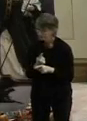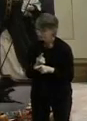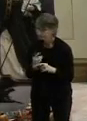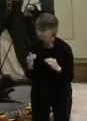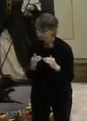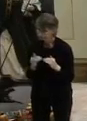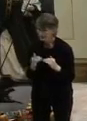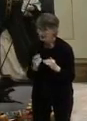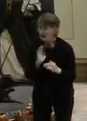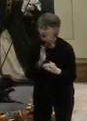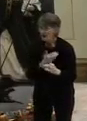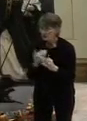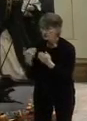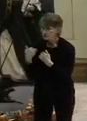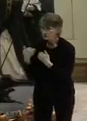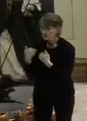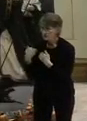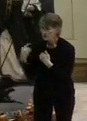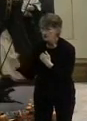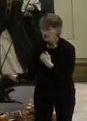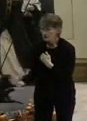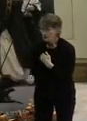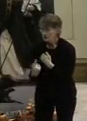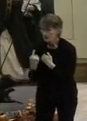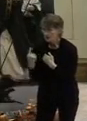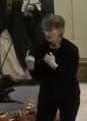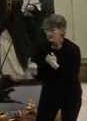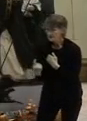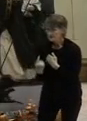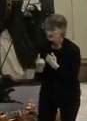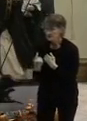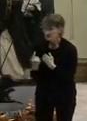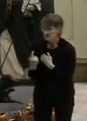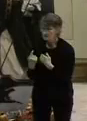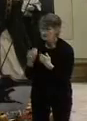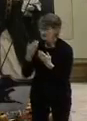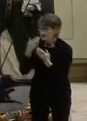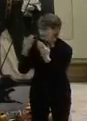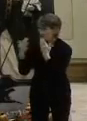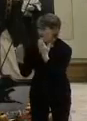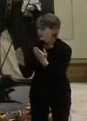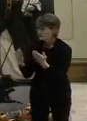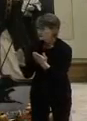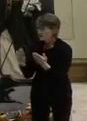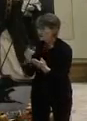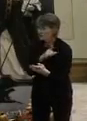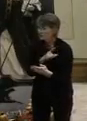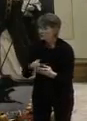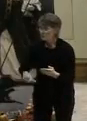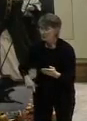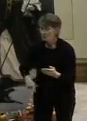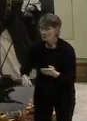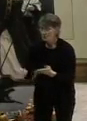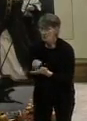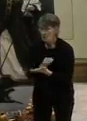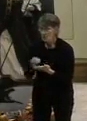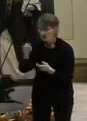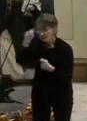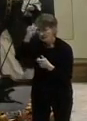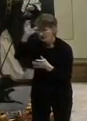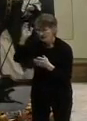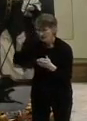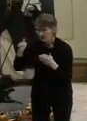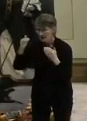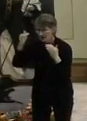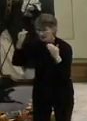just, our duty and our salvation, always and everywhere to give you thanks, Lord, Holy Father, Almighty